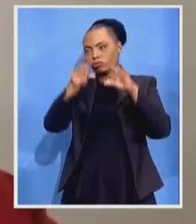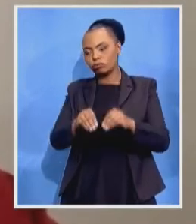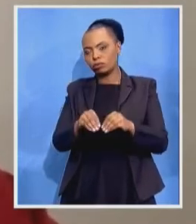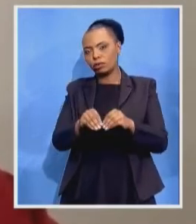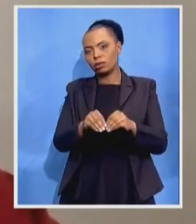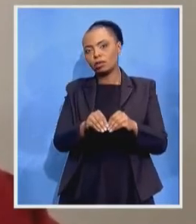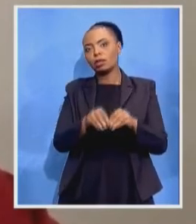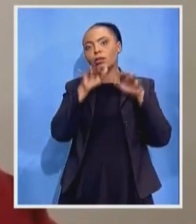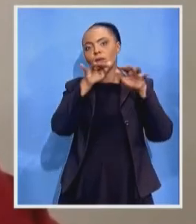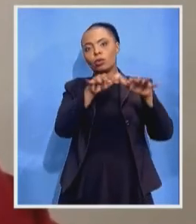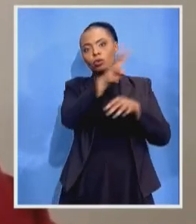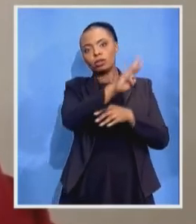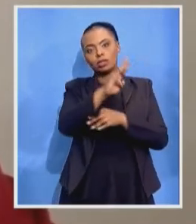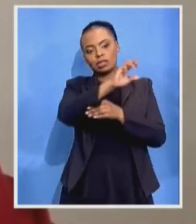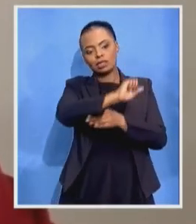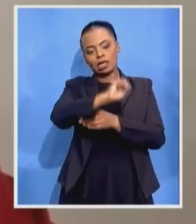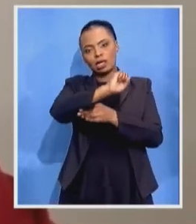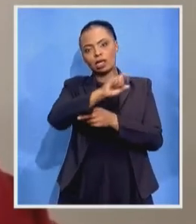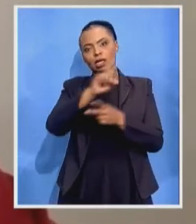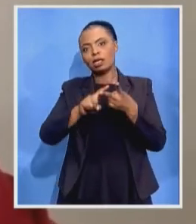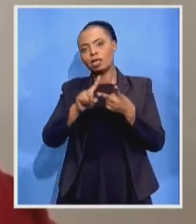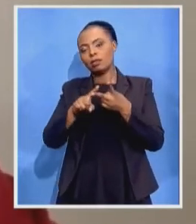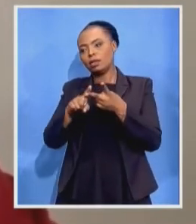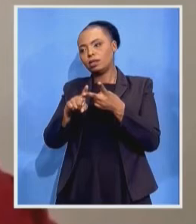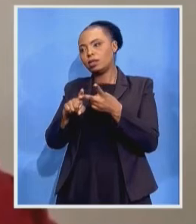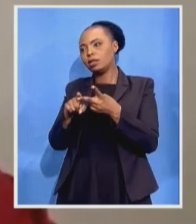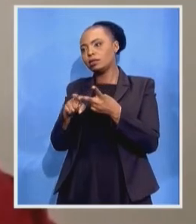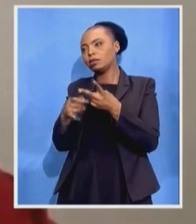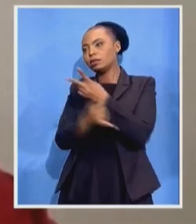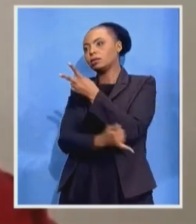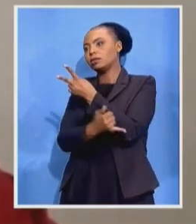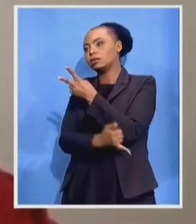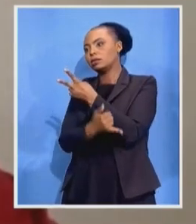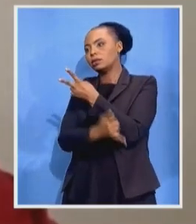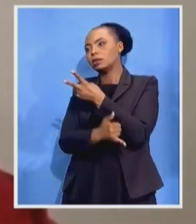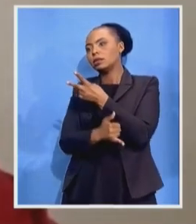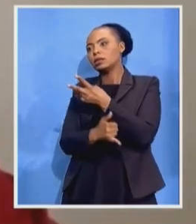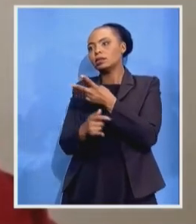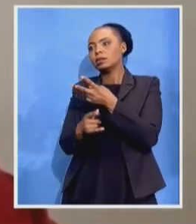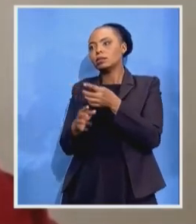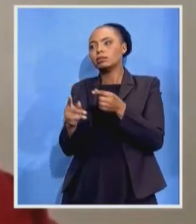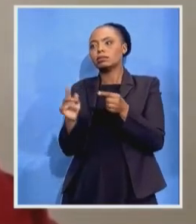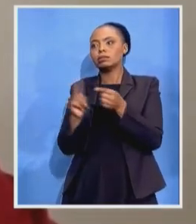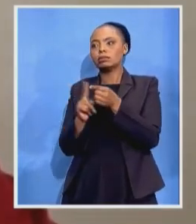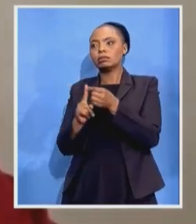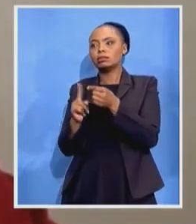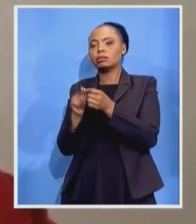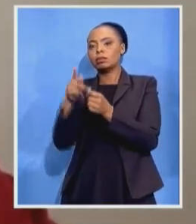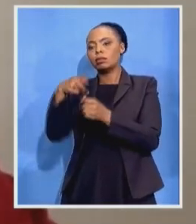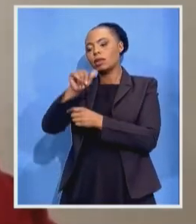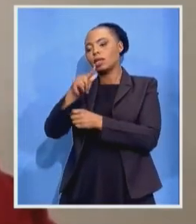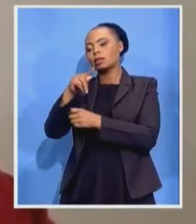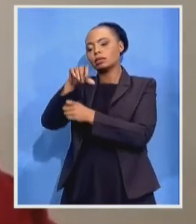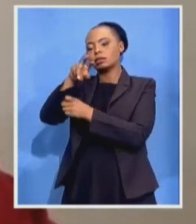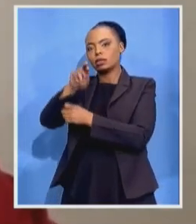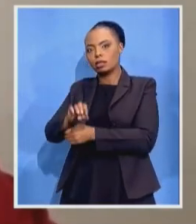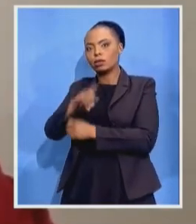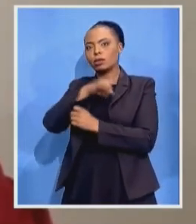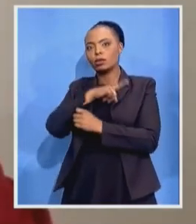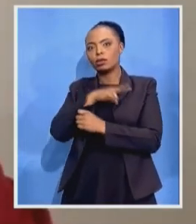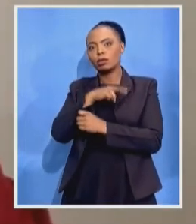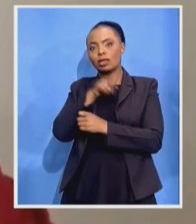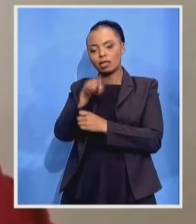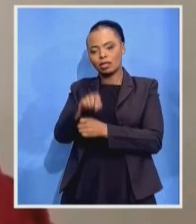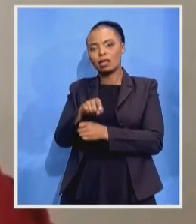called upon Morocco and Israel to end their respective occupation of Western Sahara and Palestinian